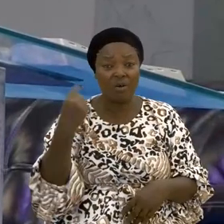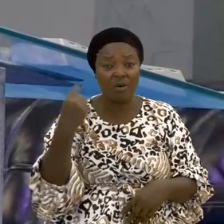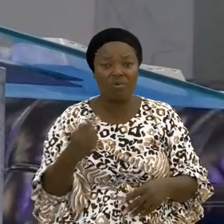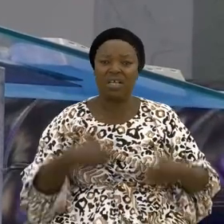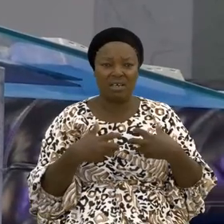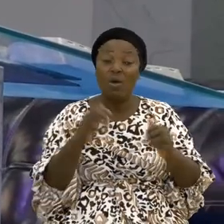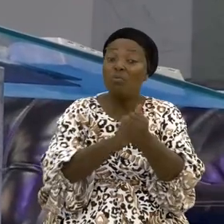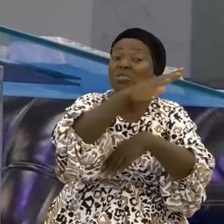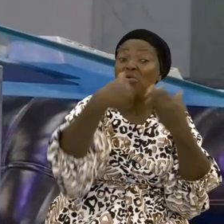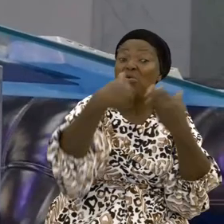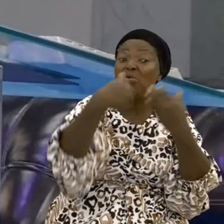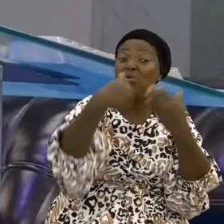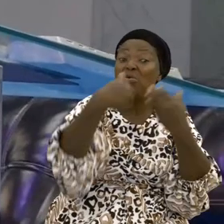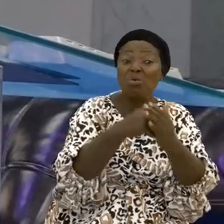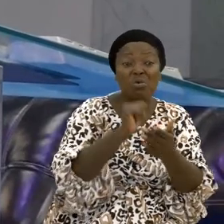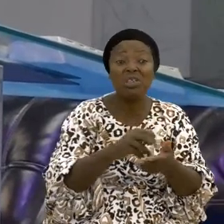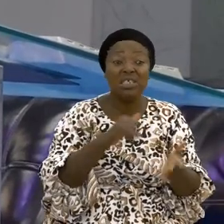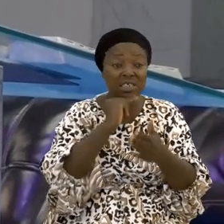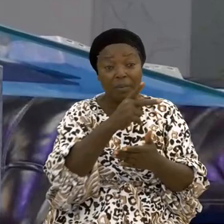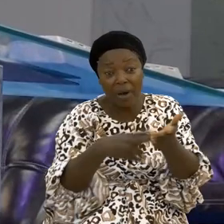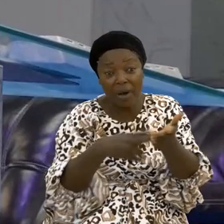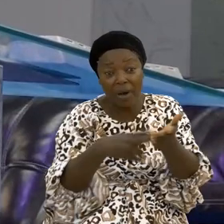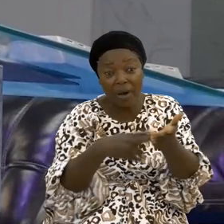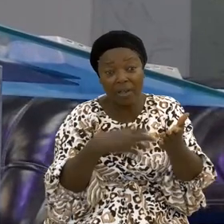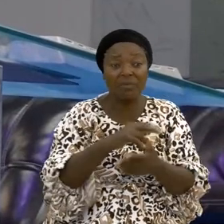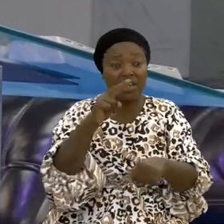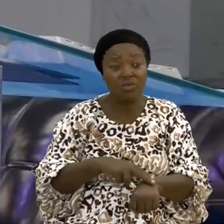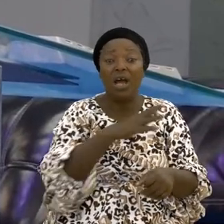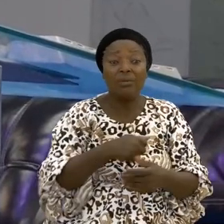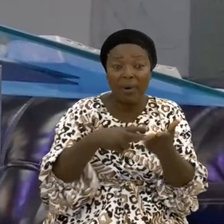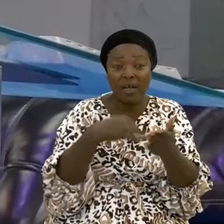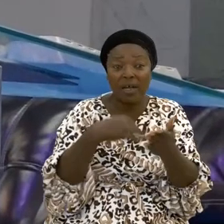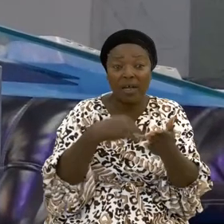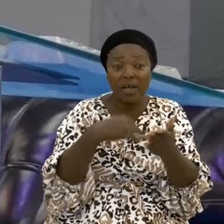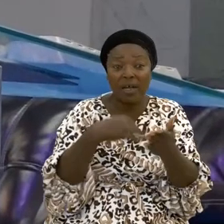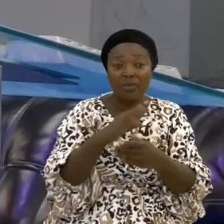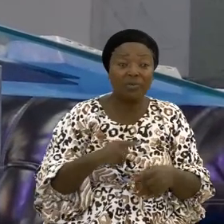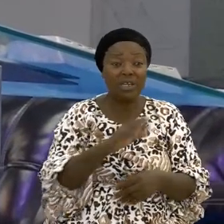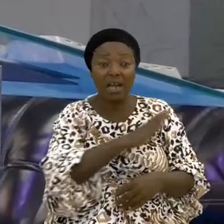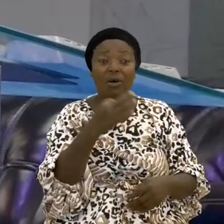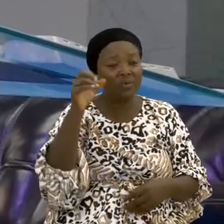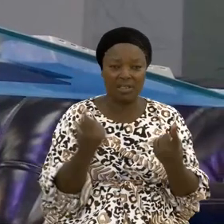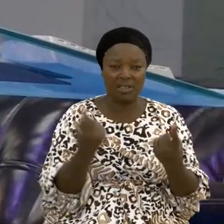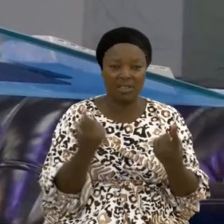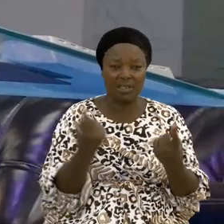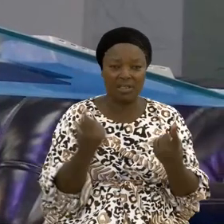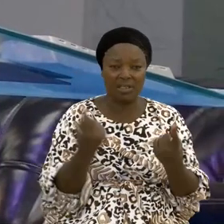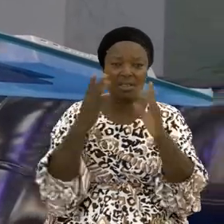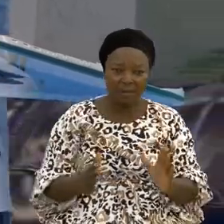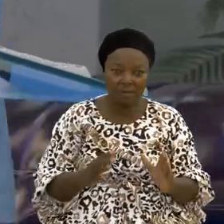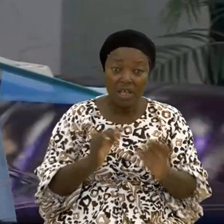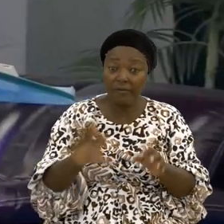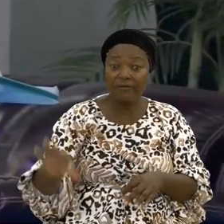things, part of the property, and part of the nature, and part of the character of a sinner. If you